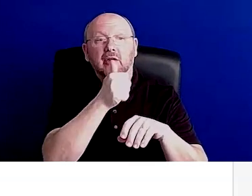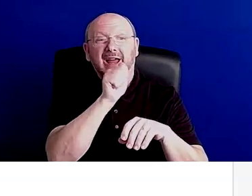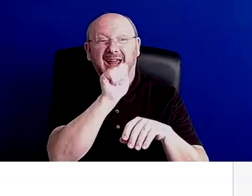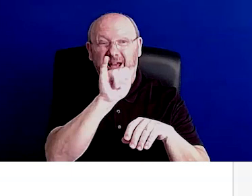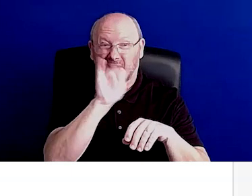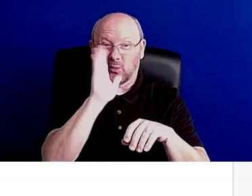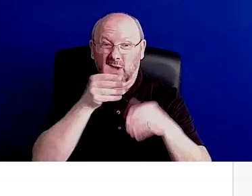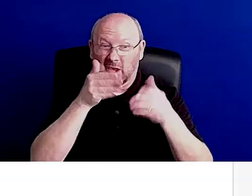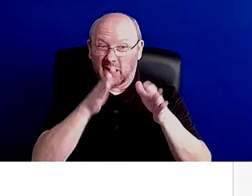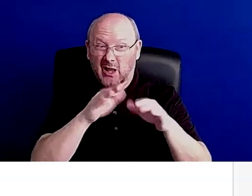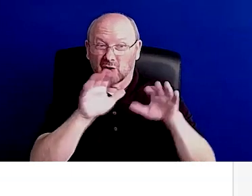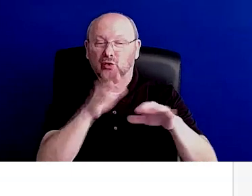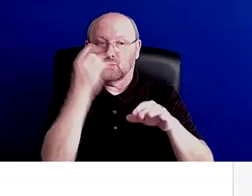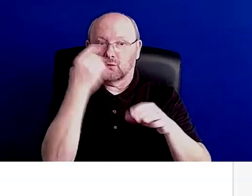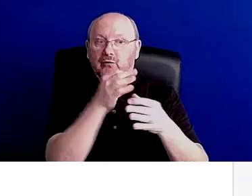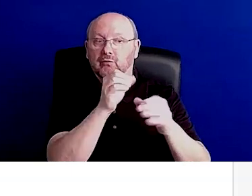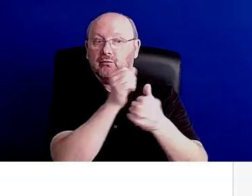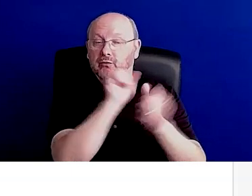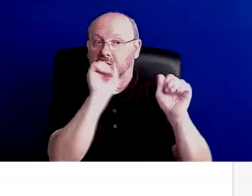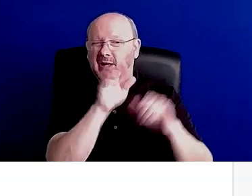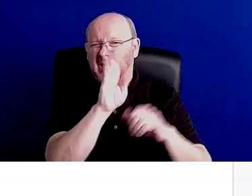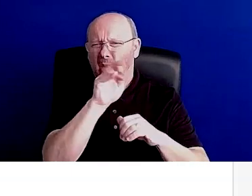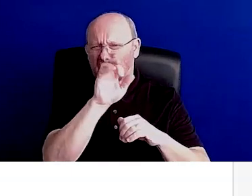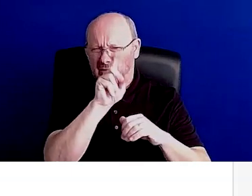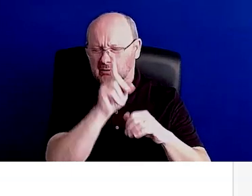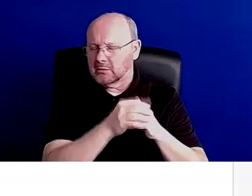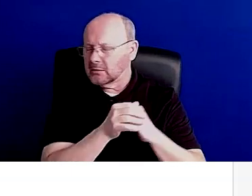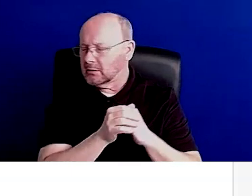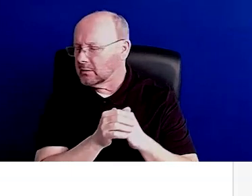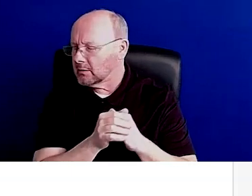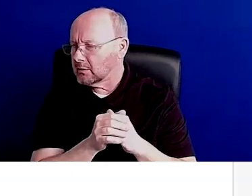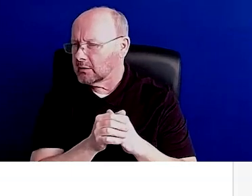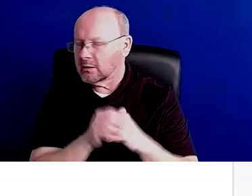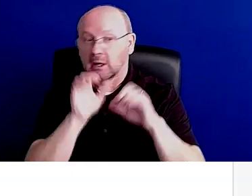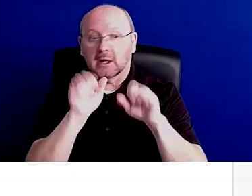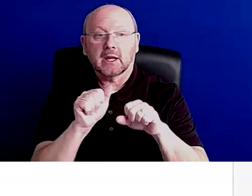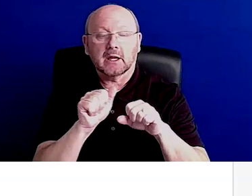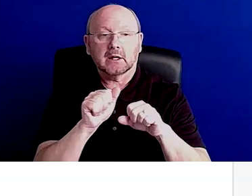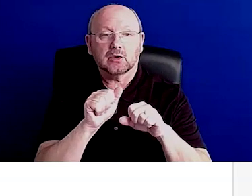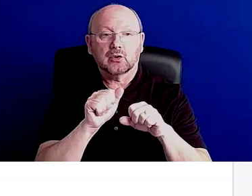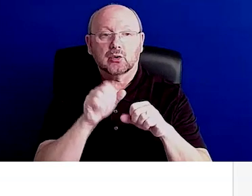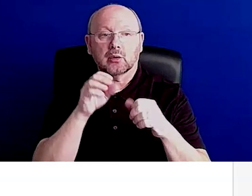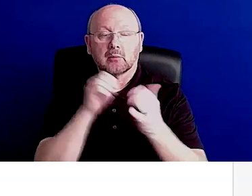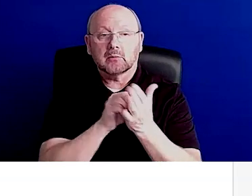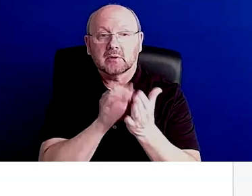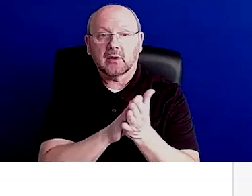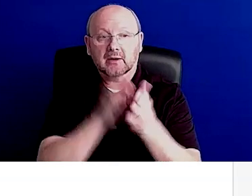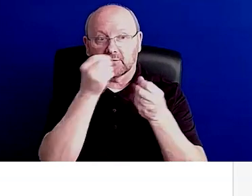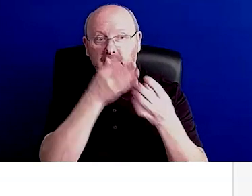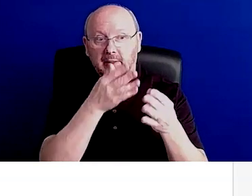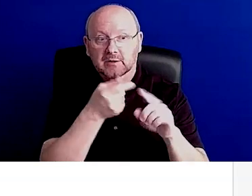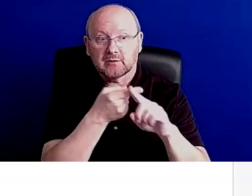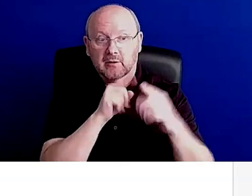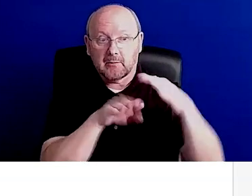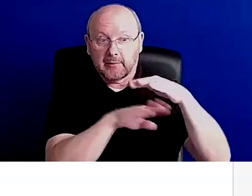as But well. I'm So for saying example, to Google Bard. input the information into the basic version. Mhm. I just have to type it in the message